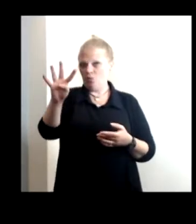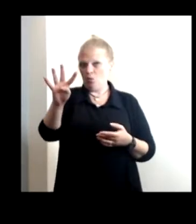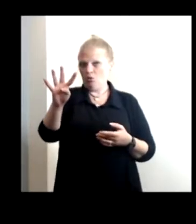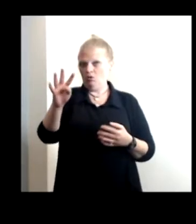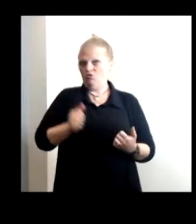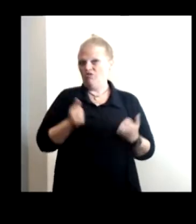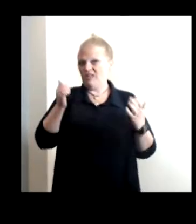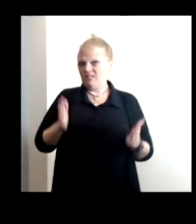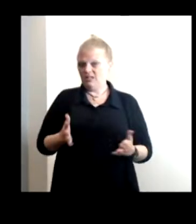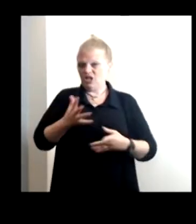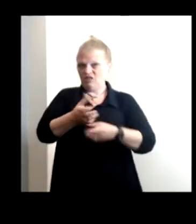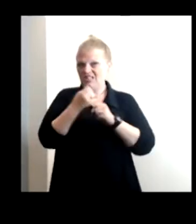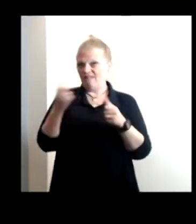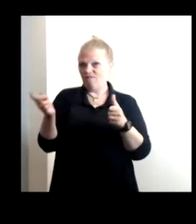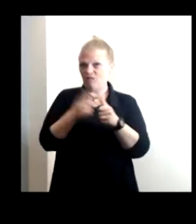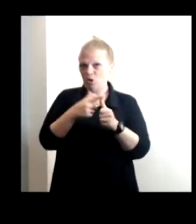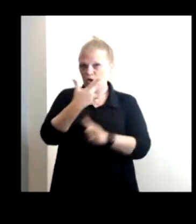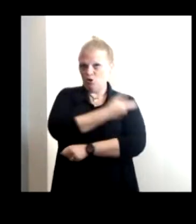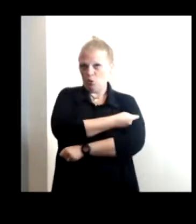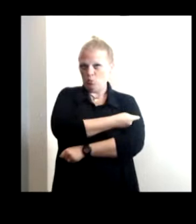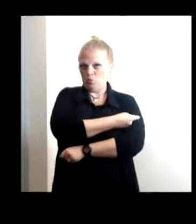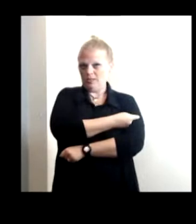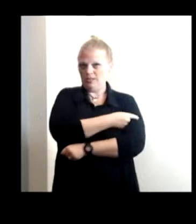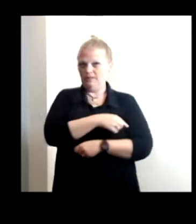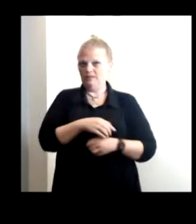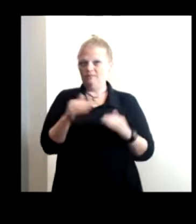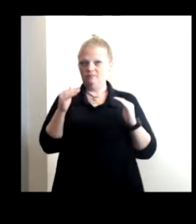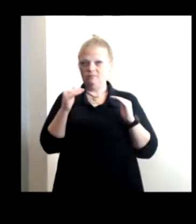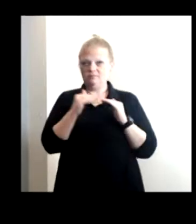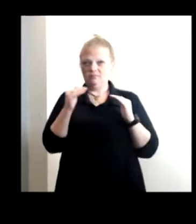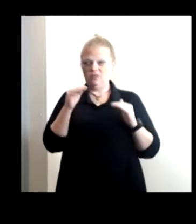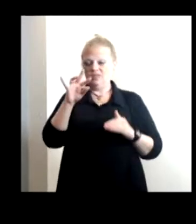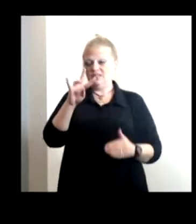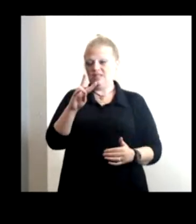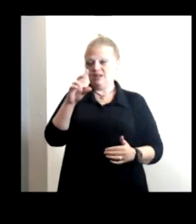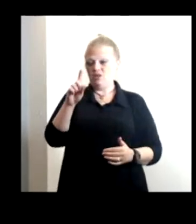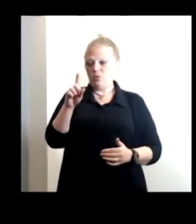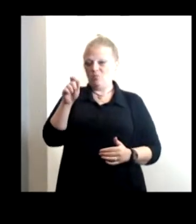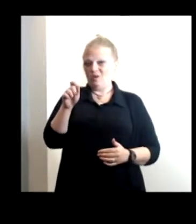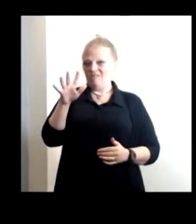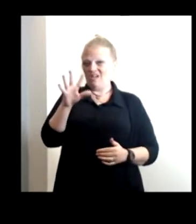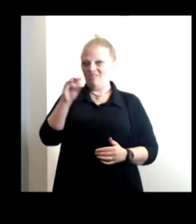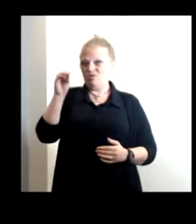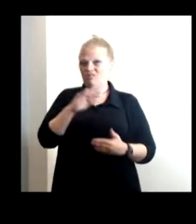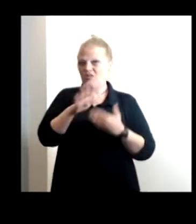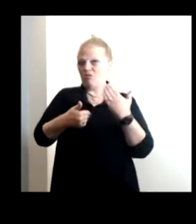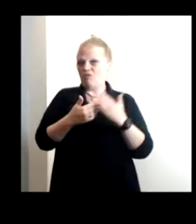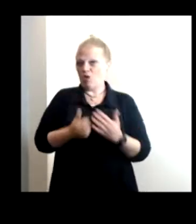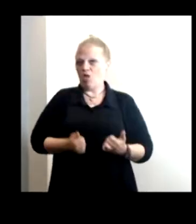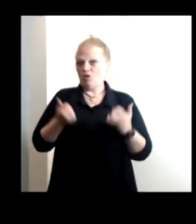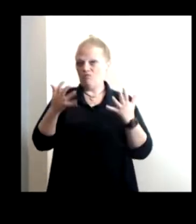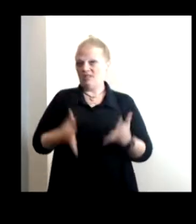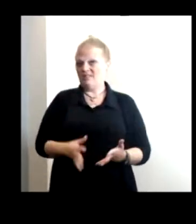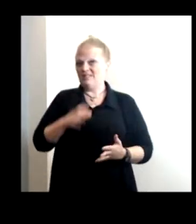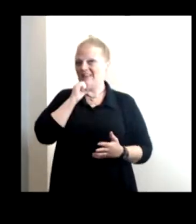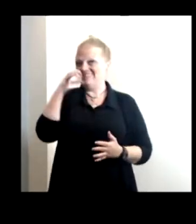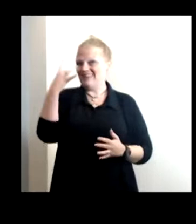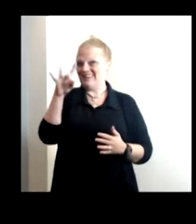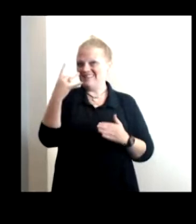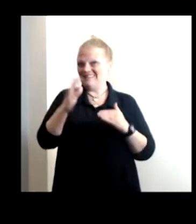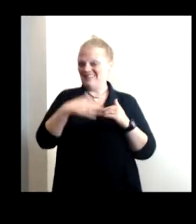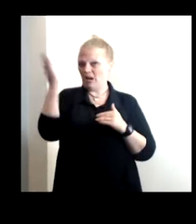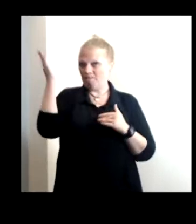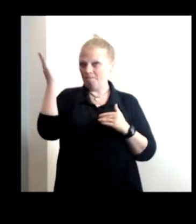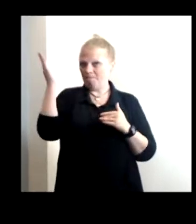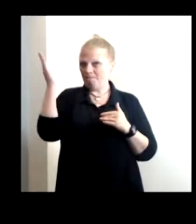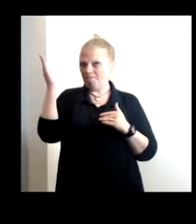555,084 residents have received a first dose. That is equal to 71.5% of all residents aged 18